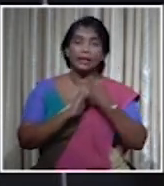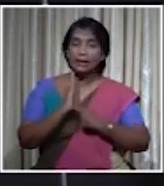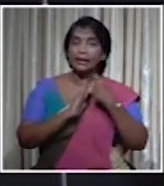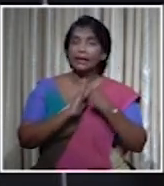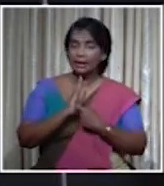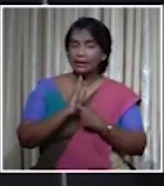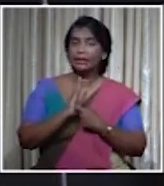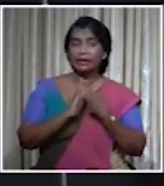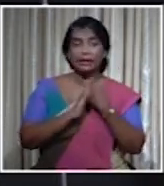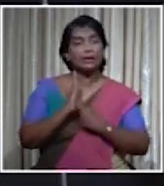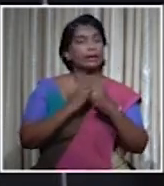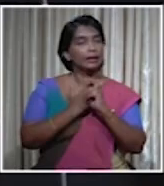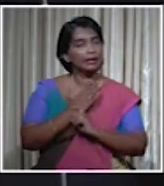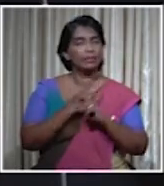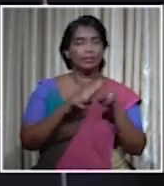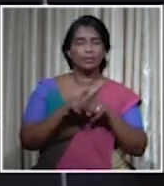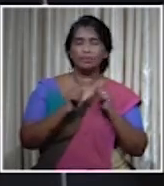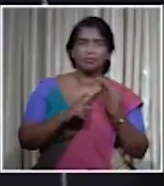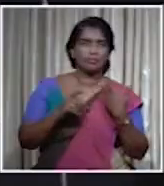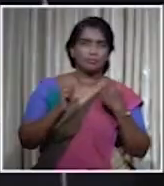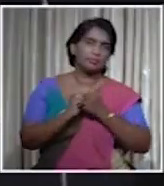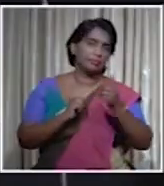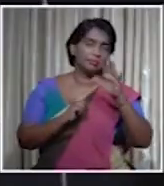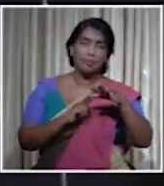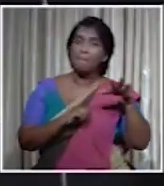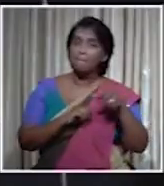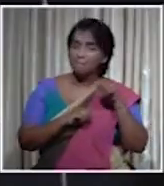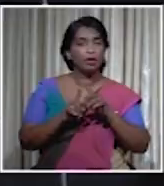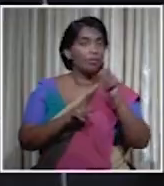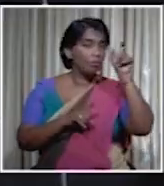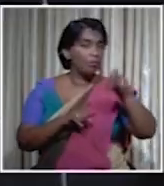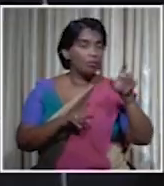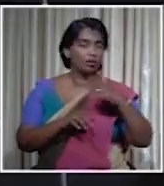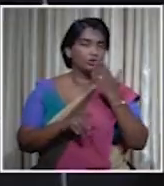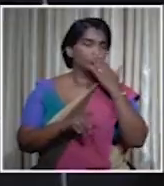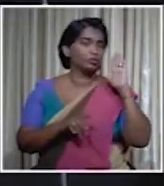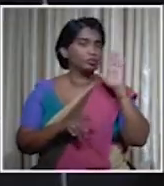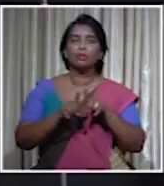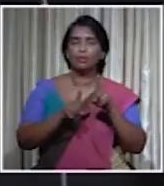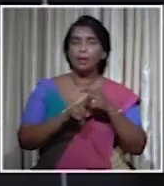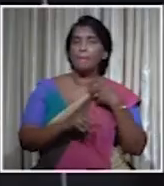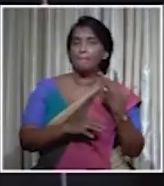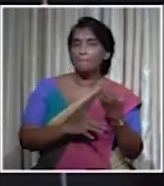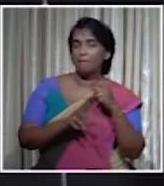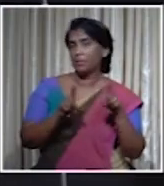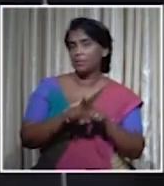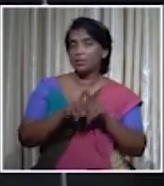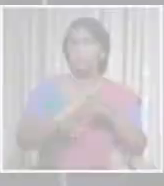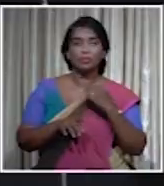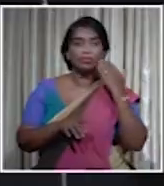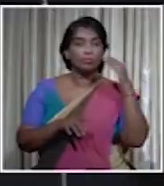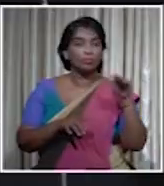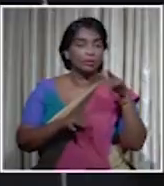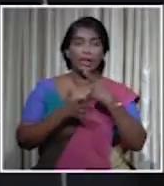to detain and silence individuals. Now, I am specifically saying about the International Covenant on Civil and Political